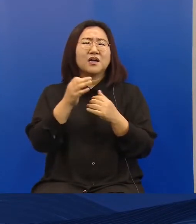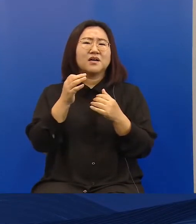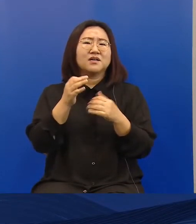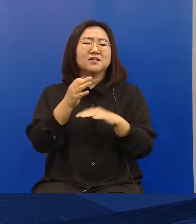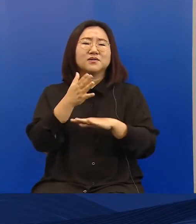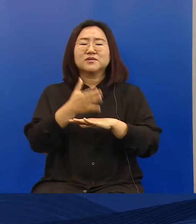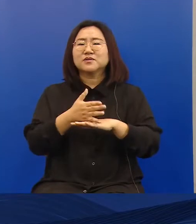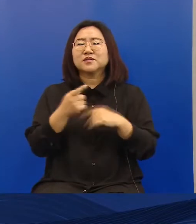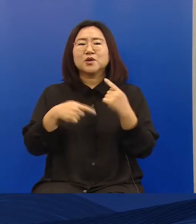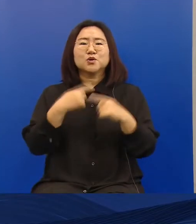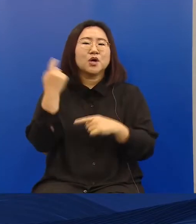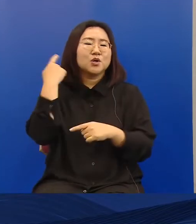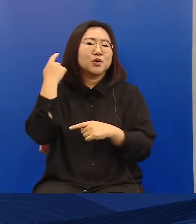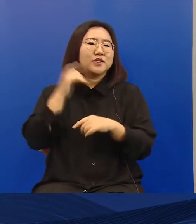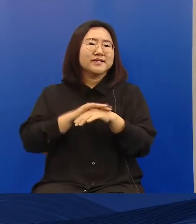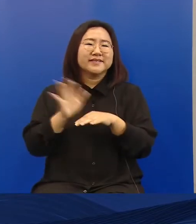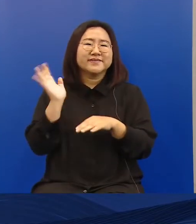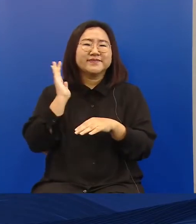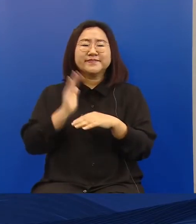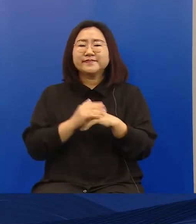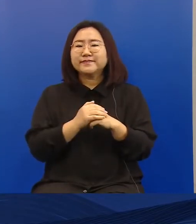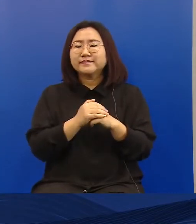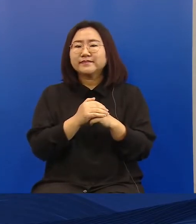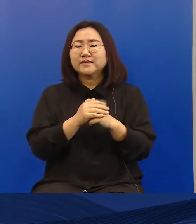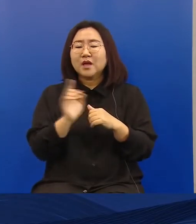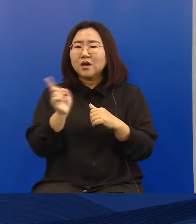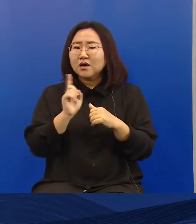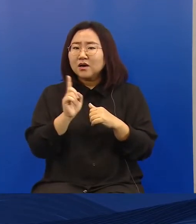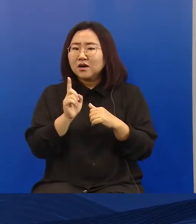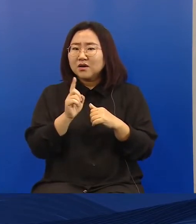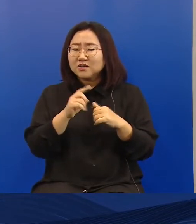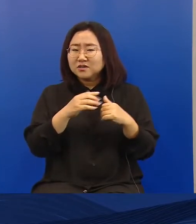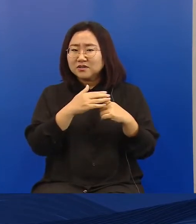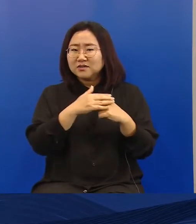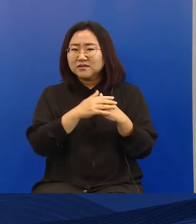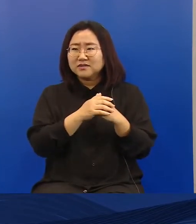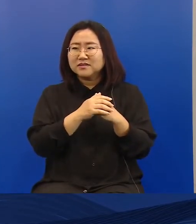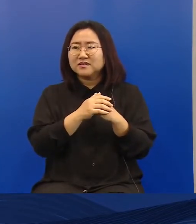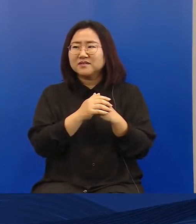I often heard the communications through the previous speakers.